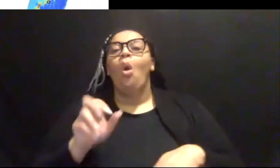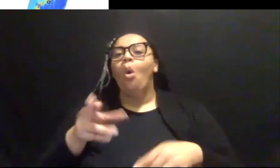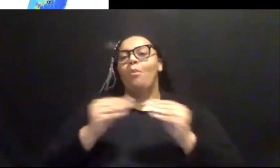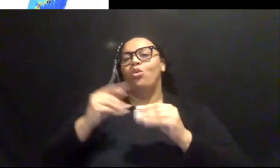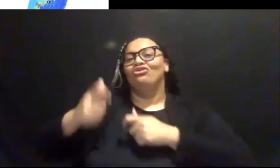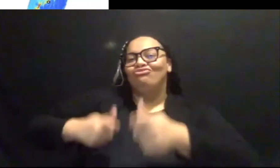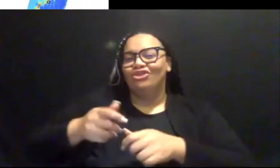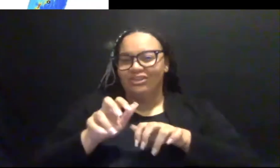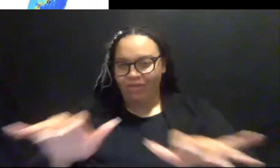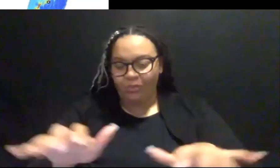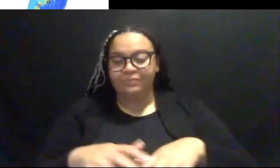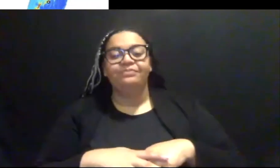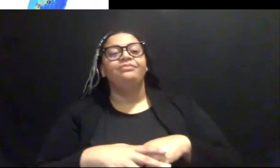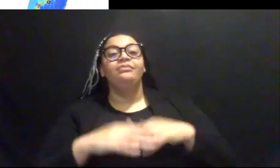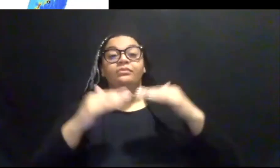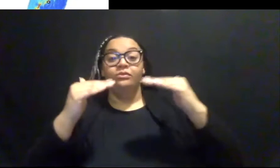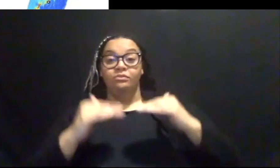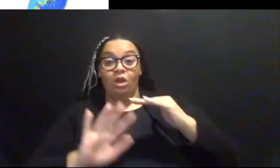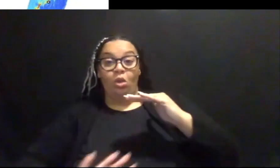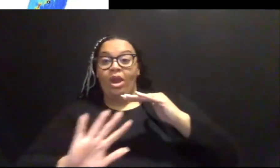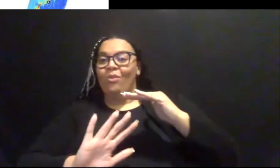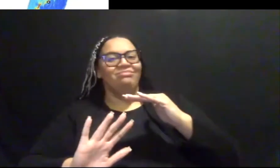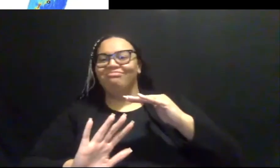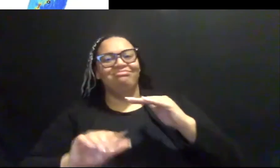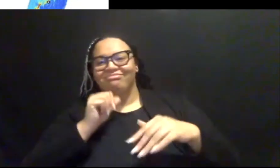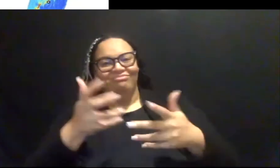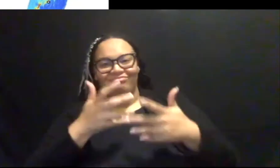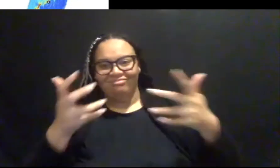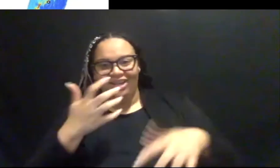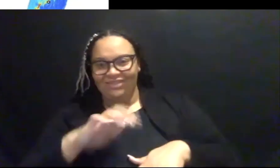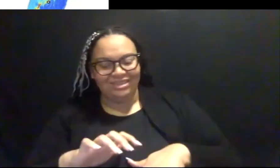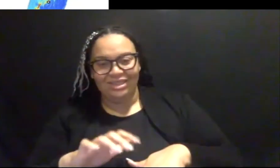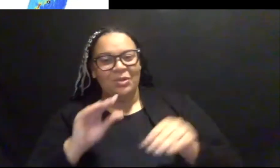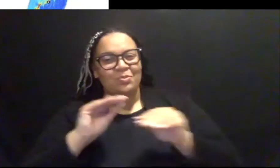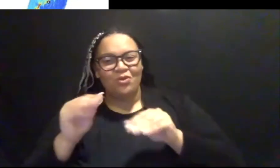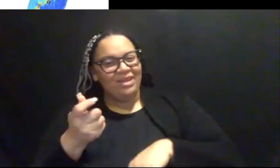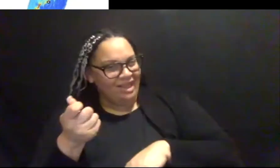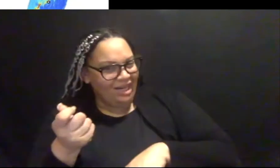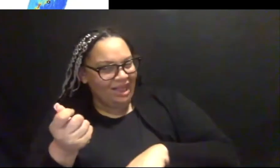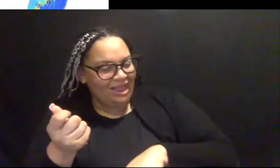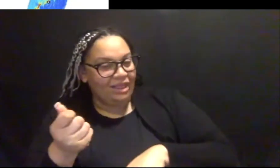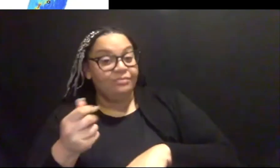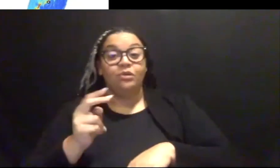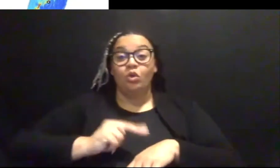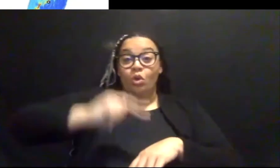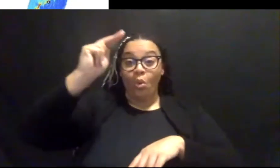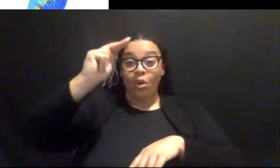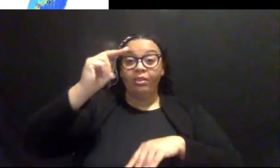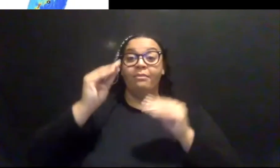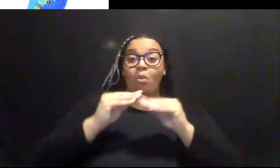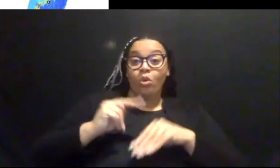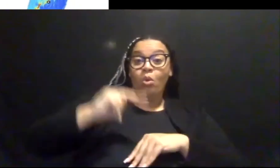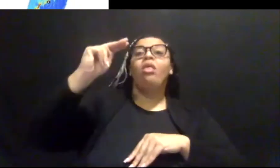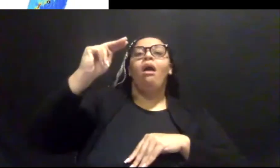portion, there's very little heat, there's very little movement, right? And as you move north, you get more movement, and that makes a lot of